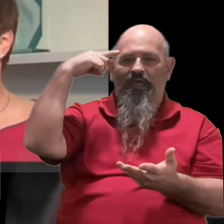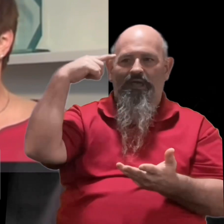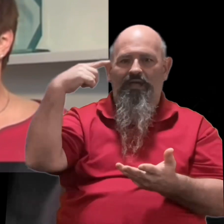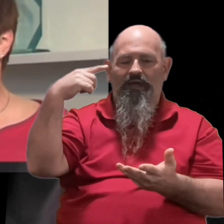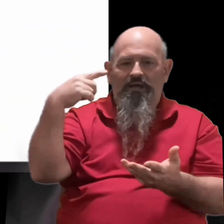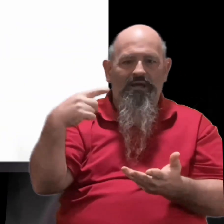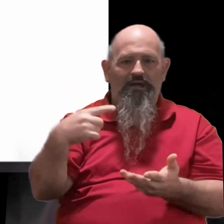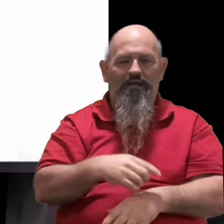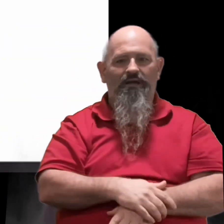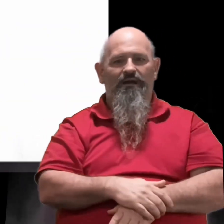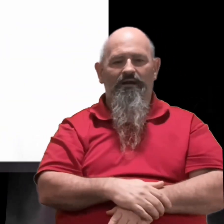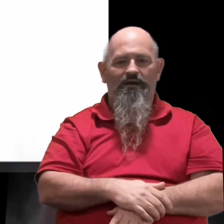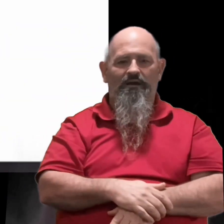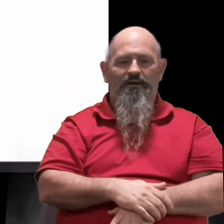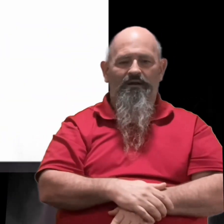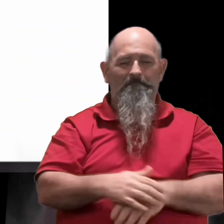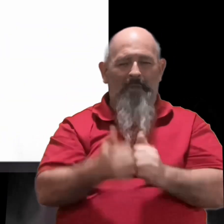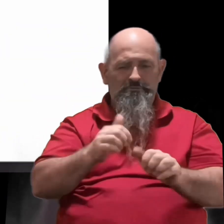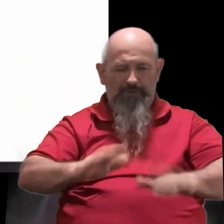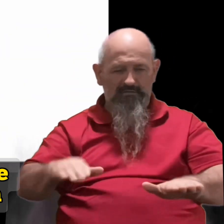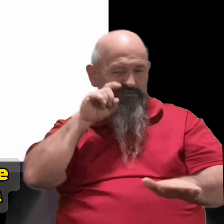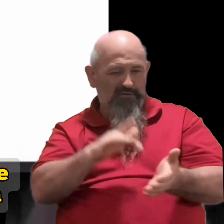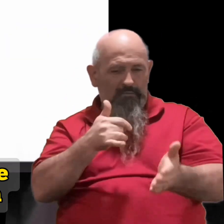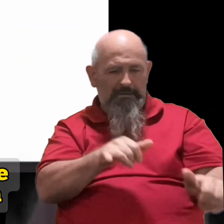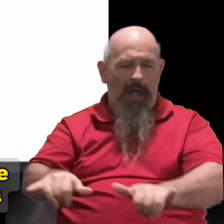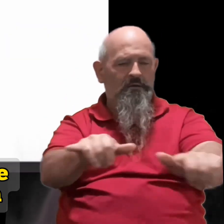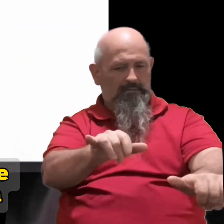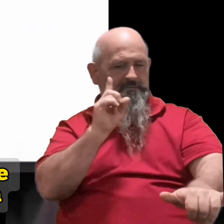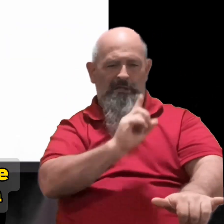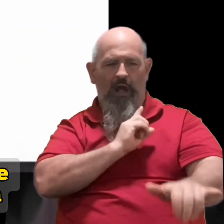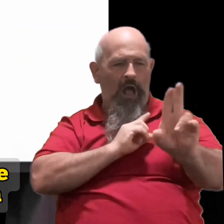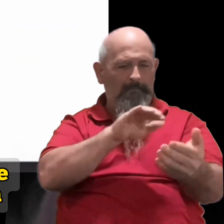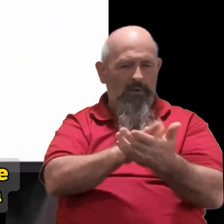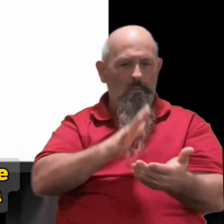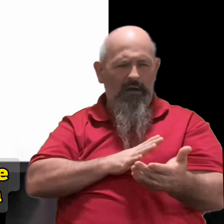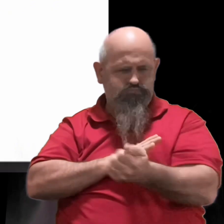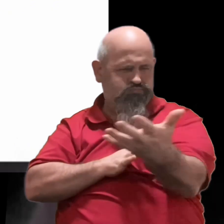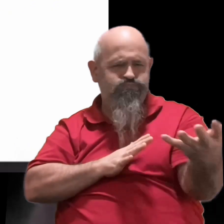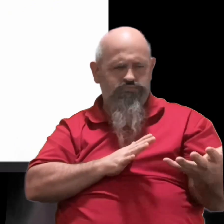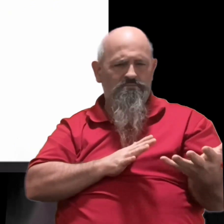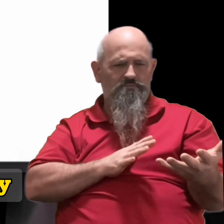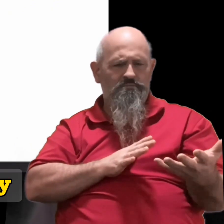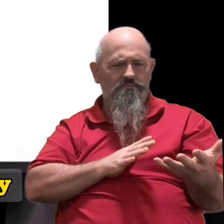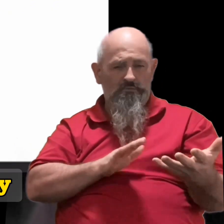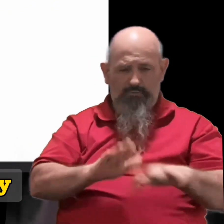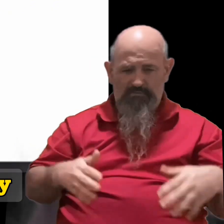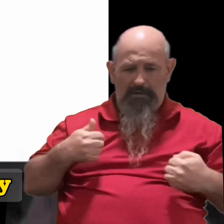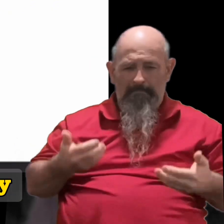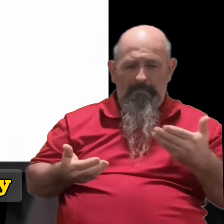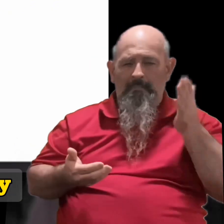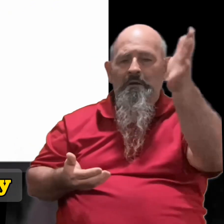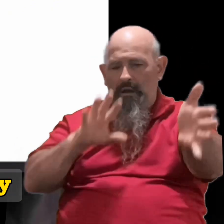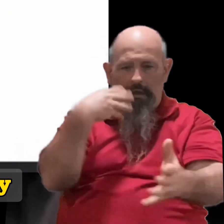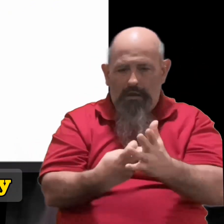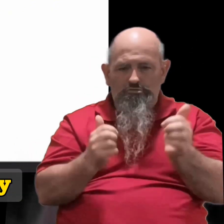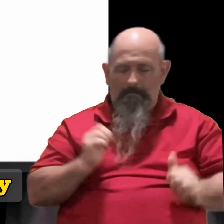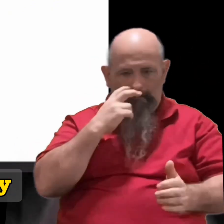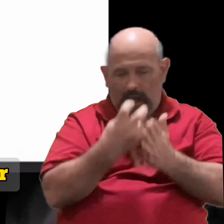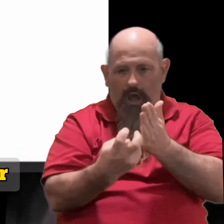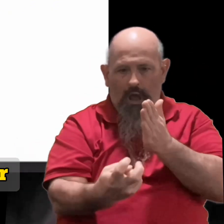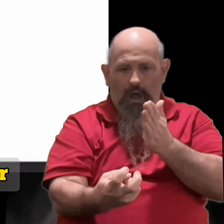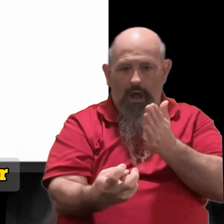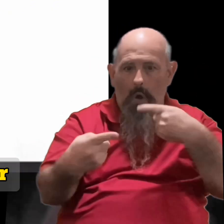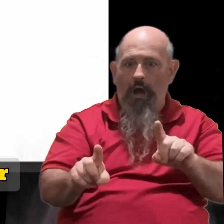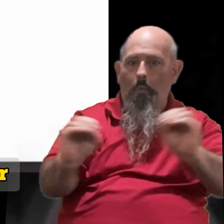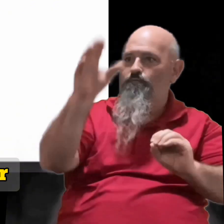teacher. Most child abuse is committed by single or unmarried women. A child's health prospects dramatically deteriorate